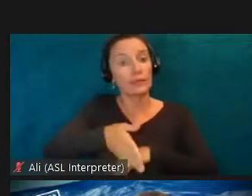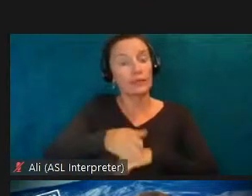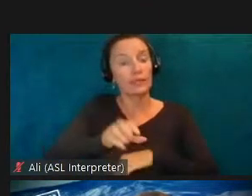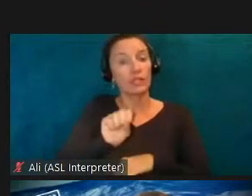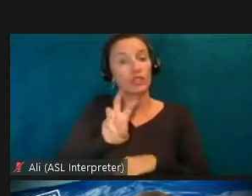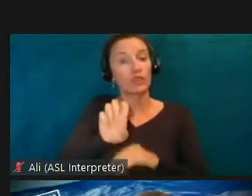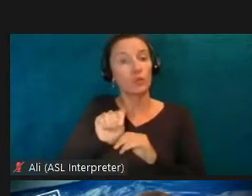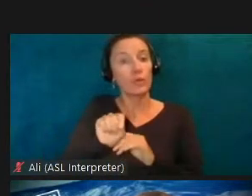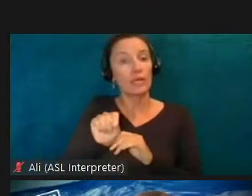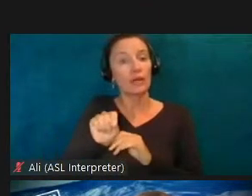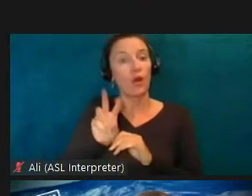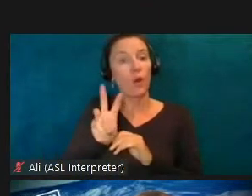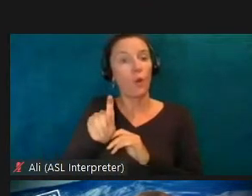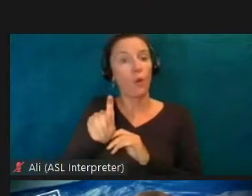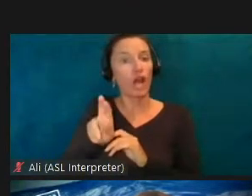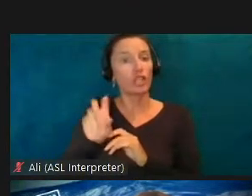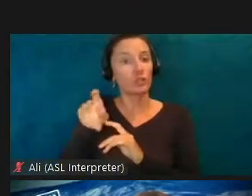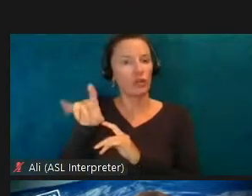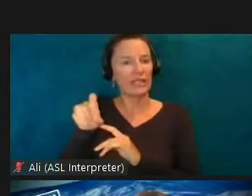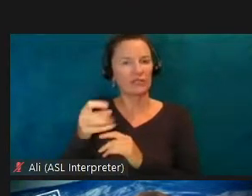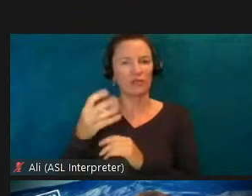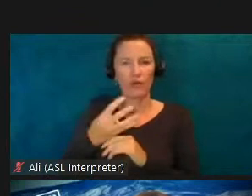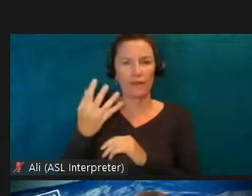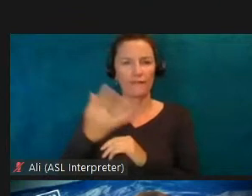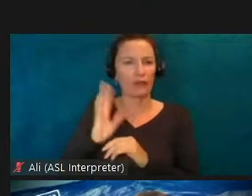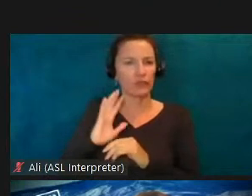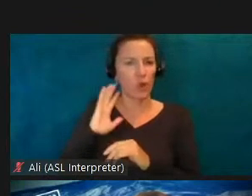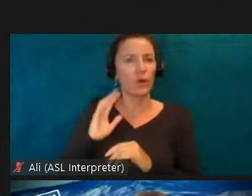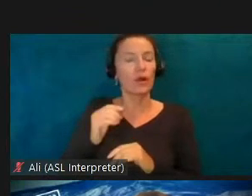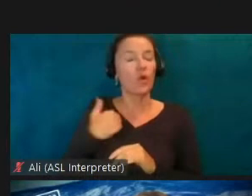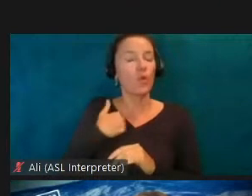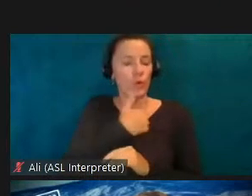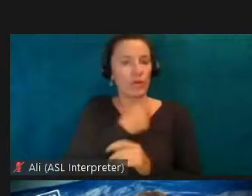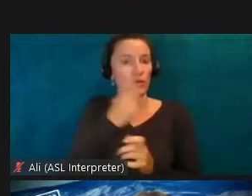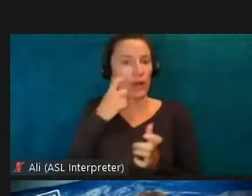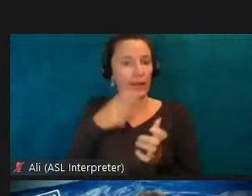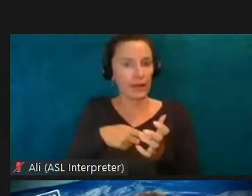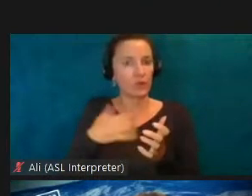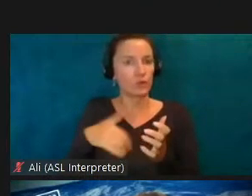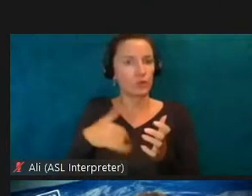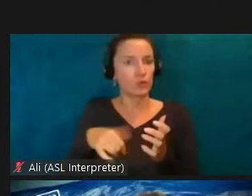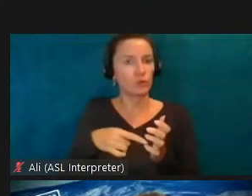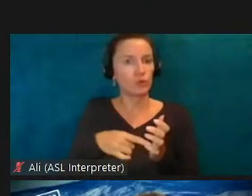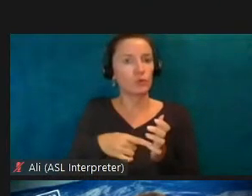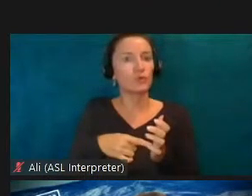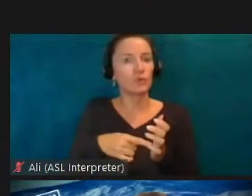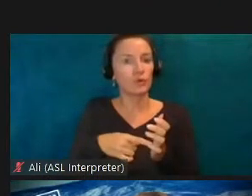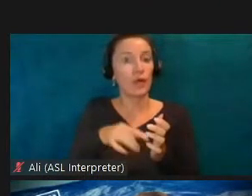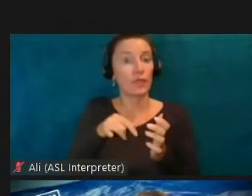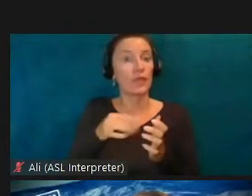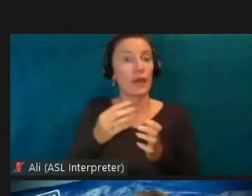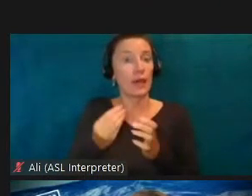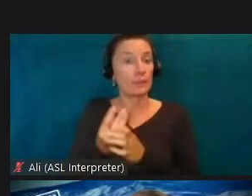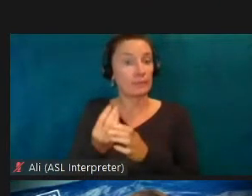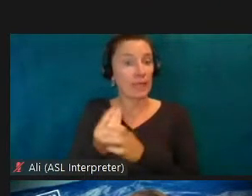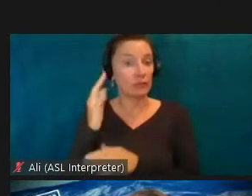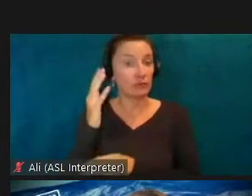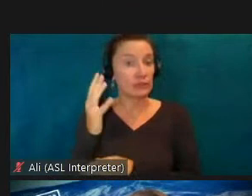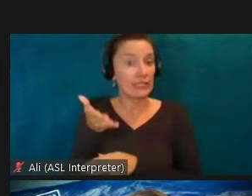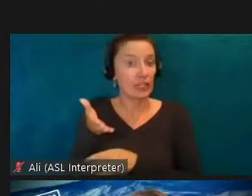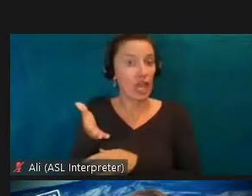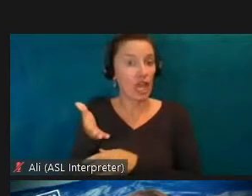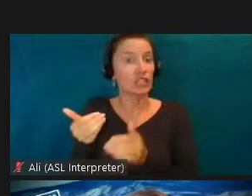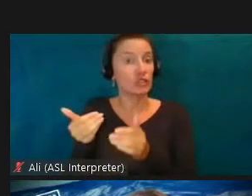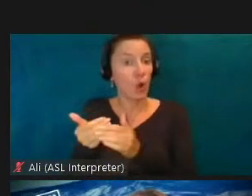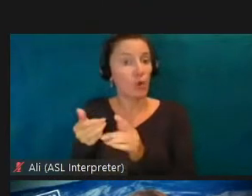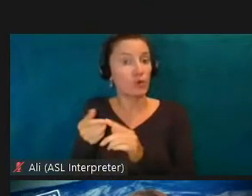5 days ago, whatever that number is now, we recognized that the vegetation was closer to